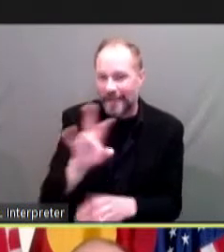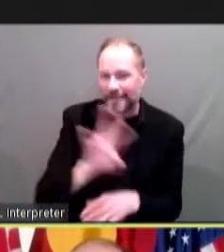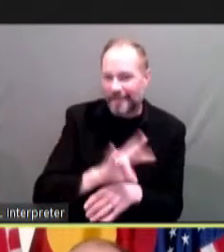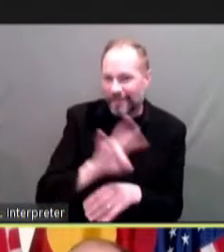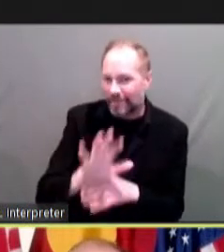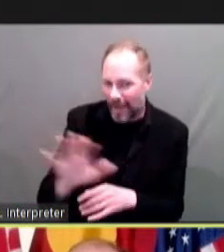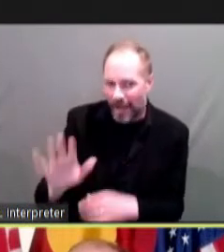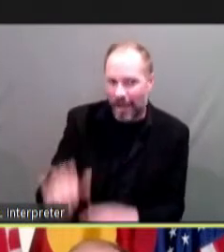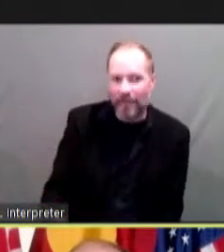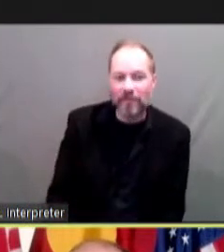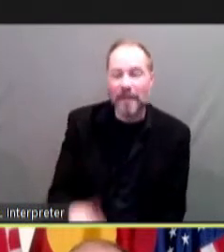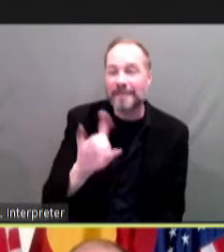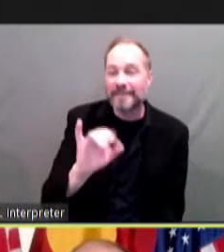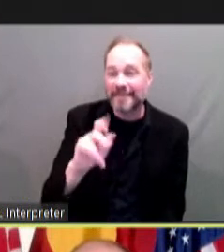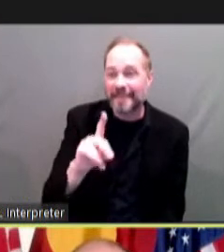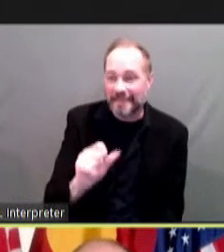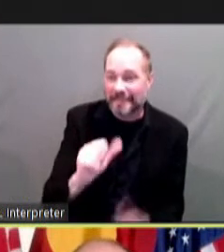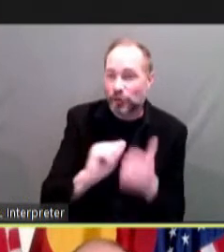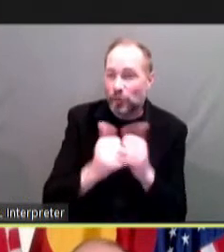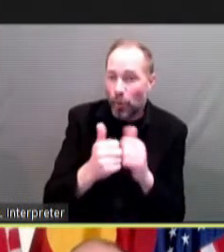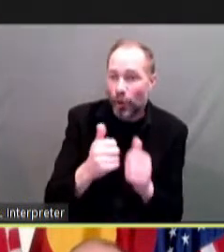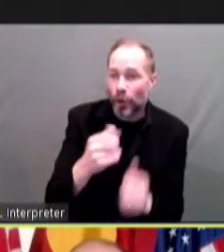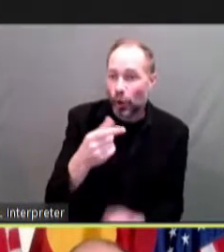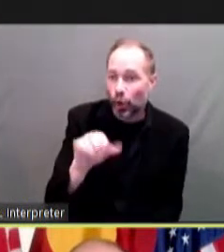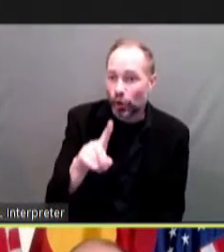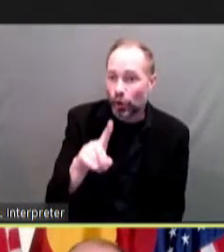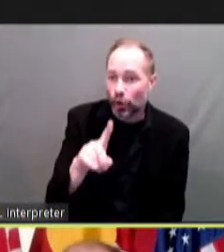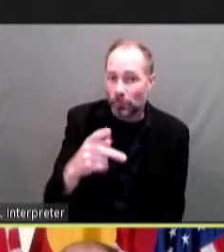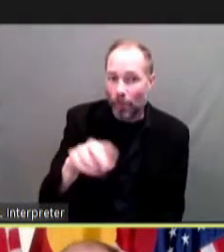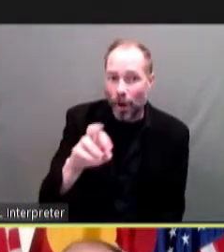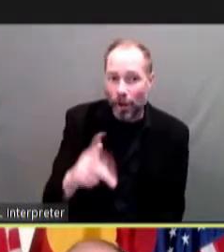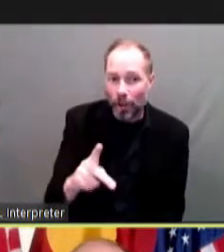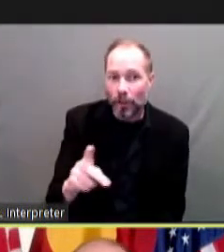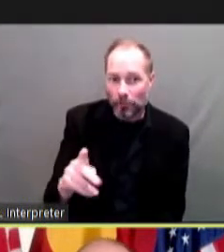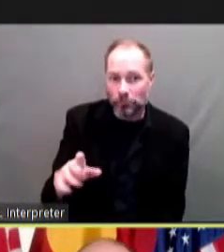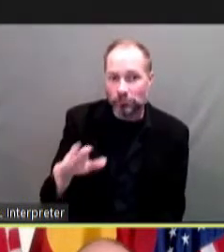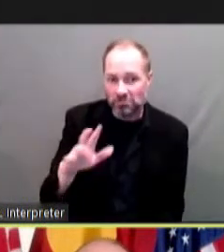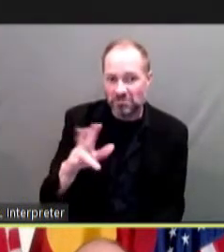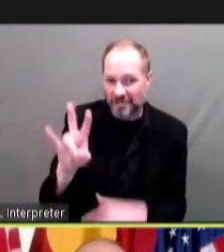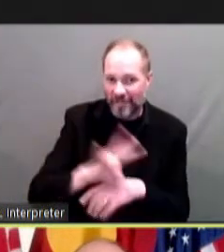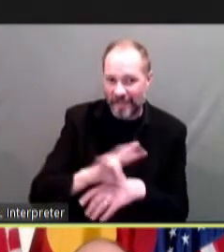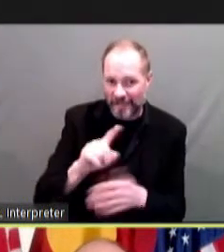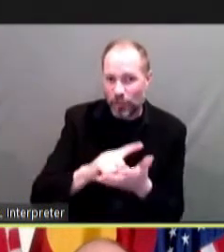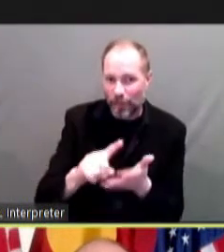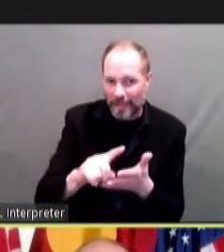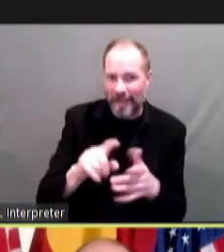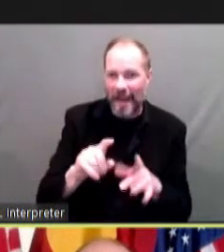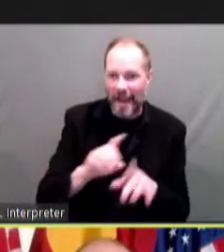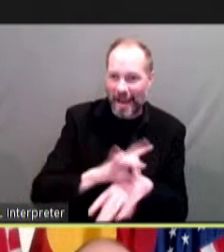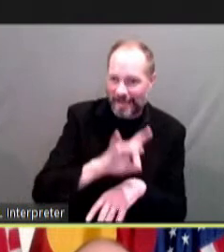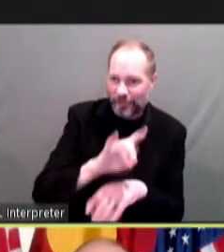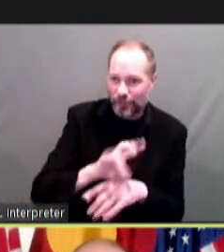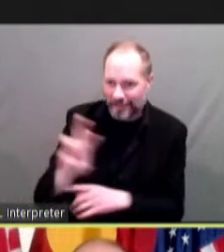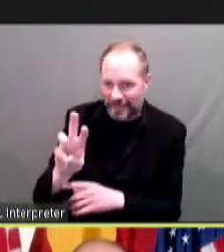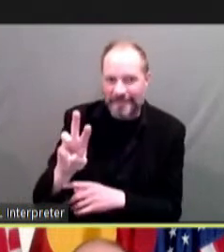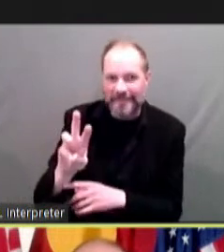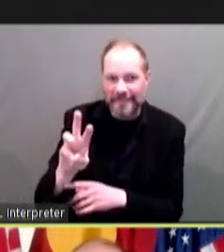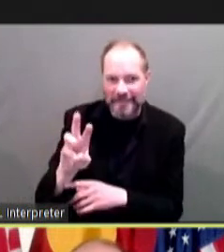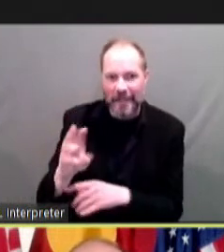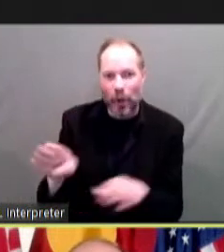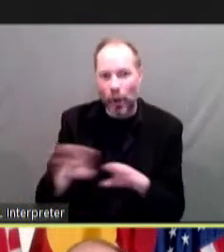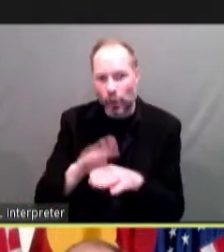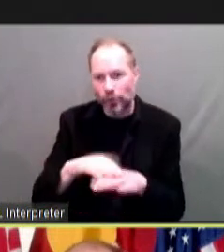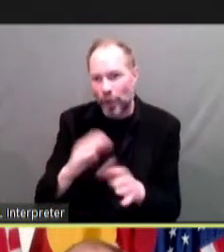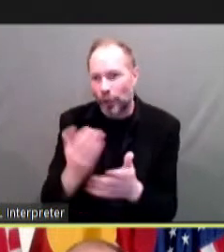5. Dick's Sporting Goods, 7 days a week, 8 a.m. to 6 p.m. They're closed on January 1st. Down in Durango, Fort Lewis